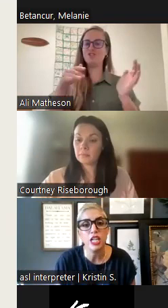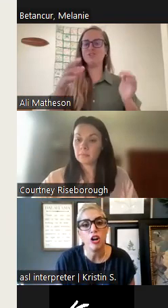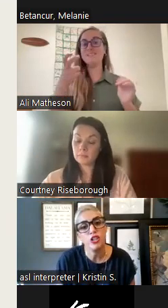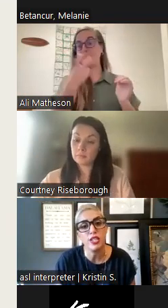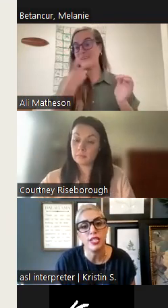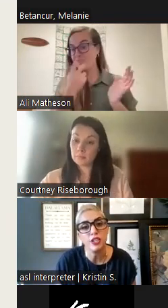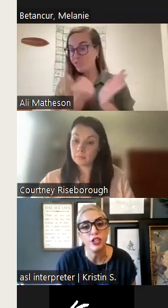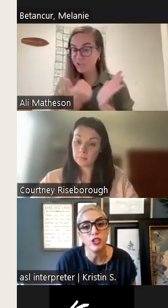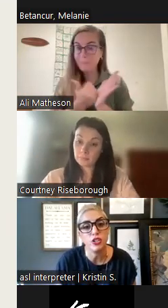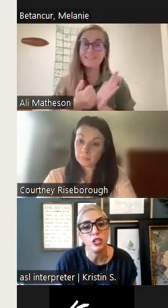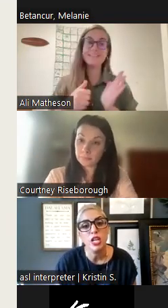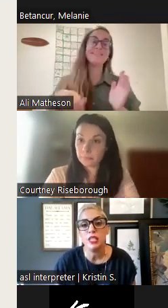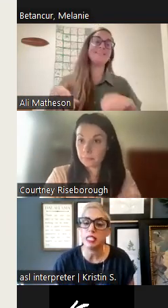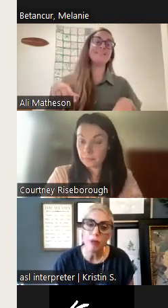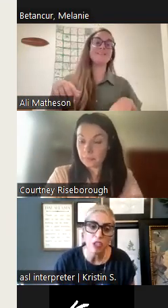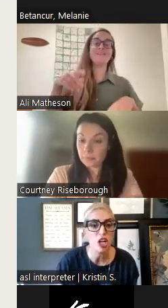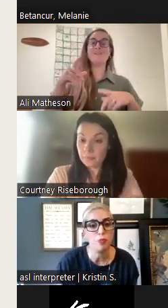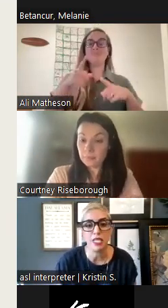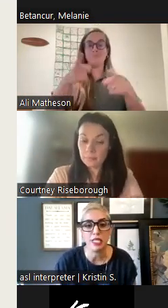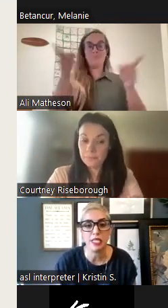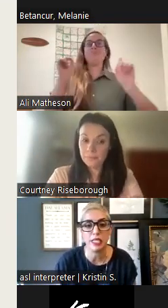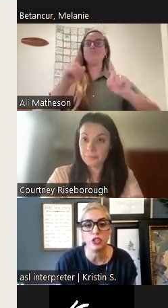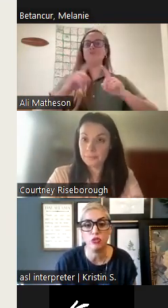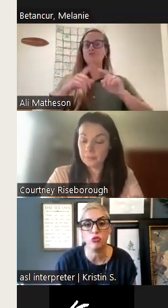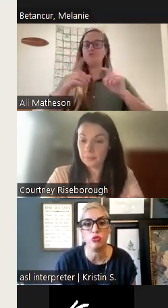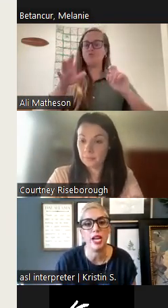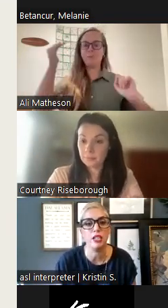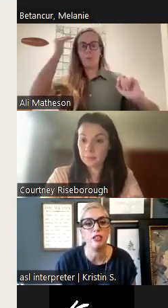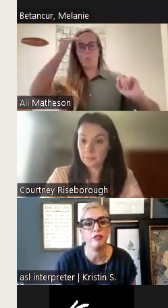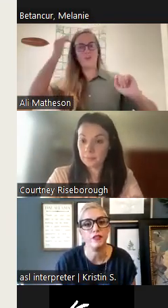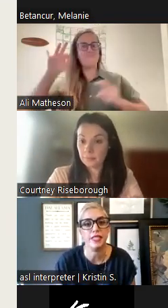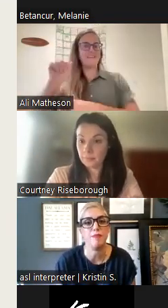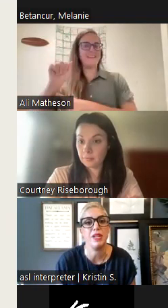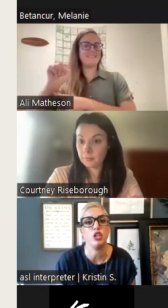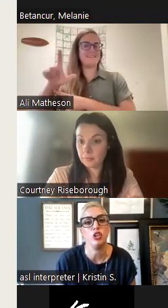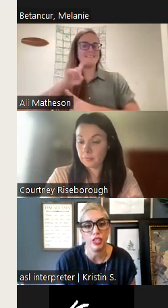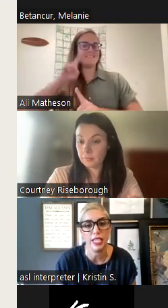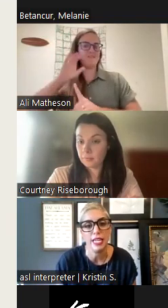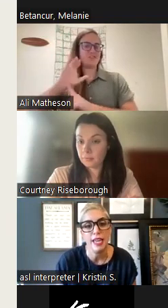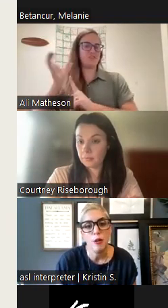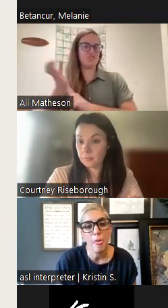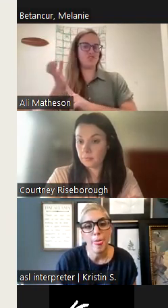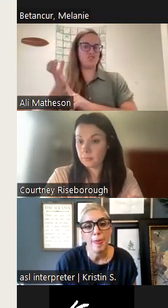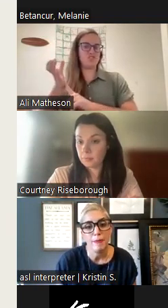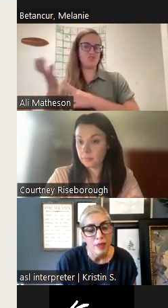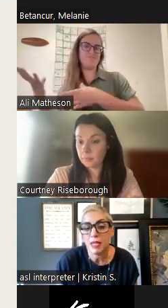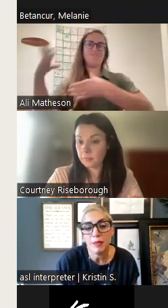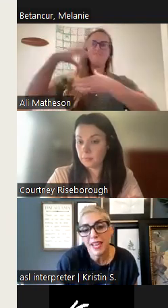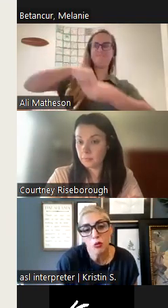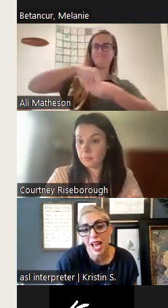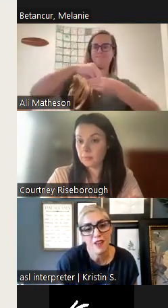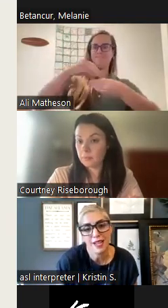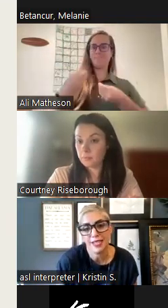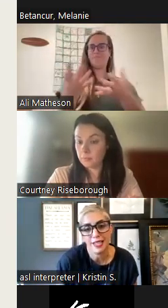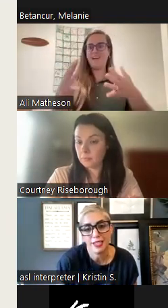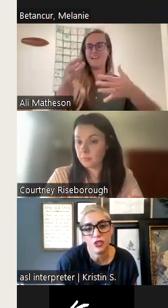And it encourages the doctors, the speech therapists to kind of step in early, but they